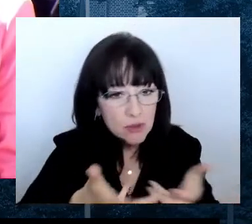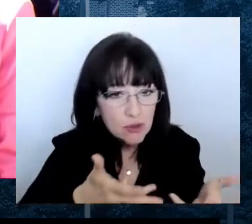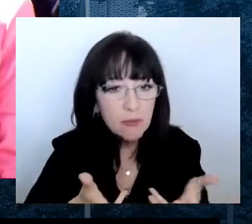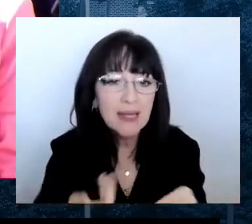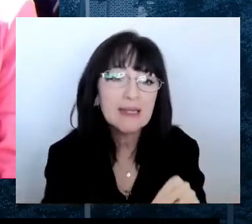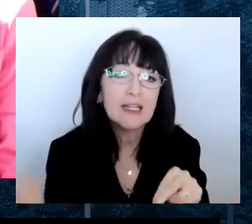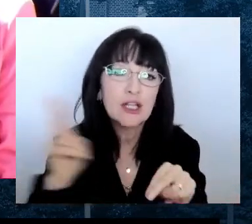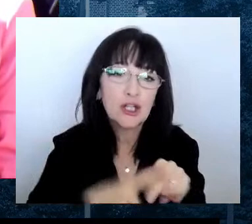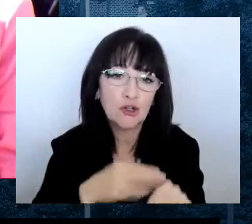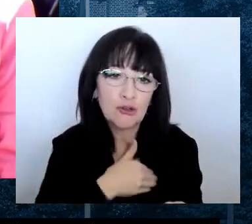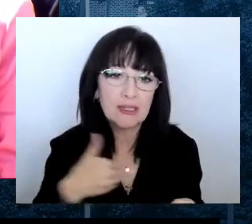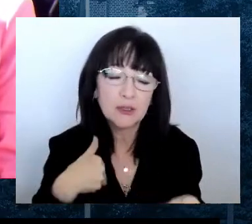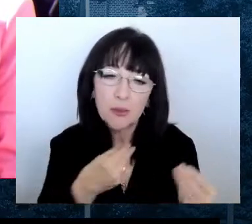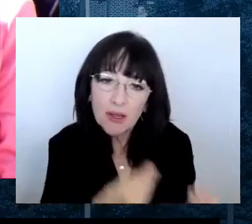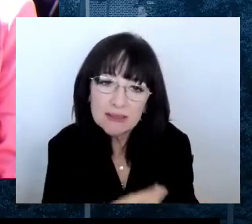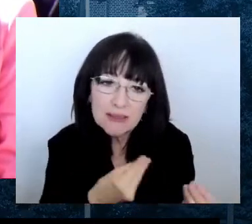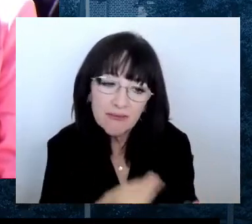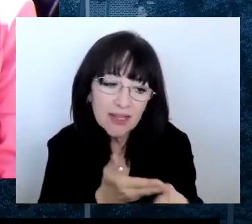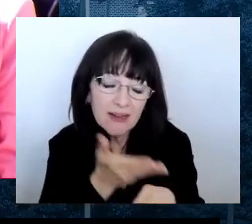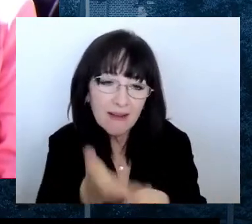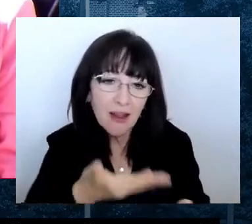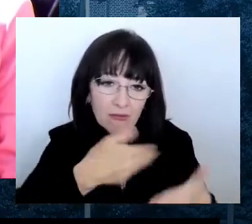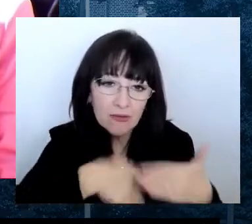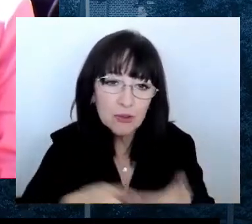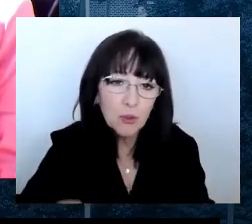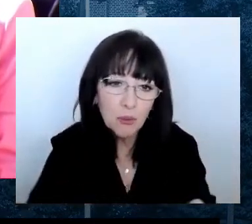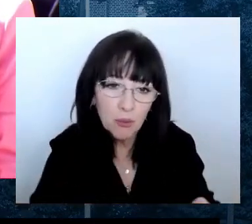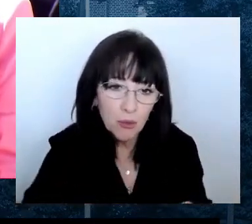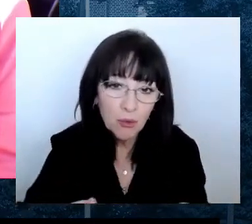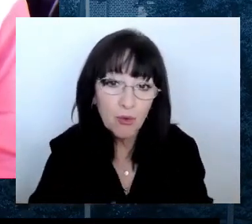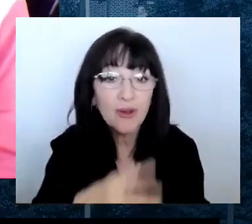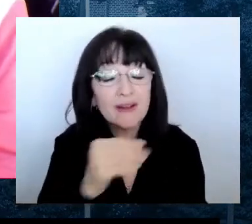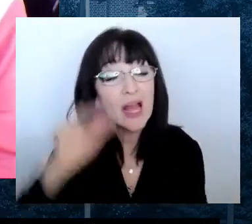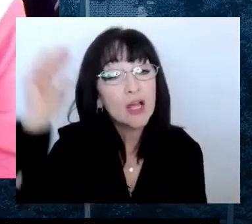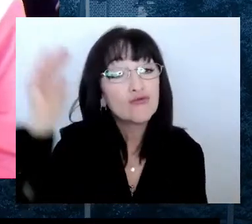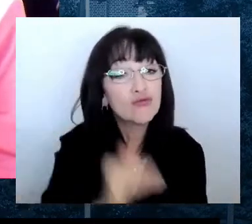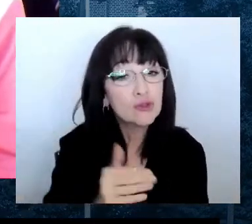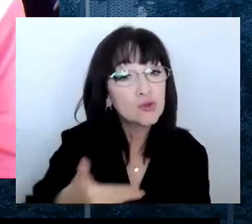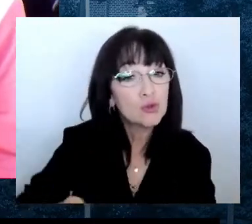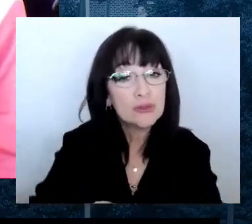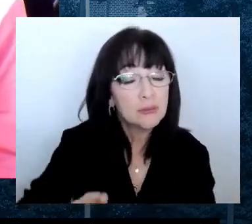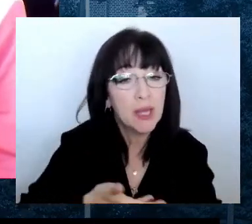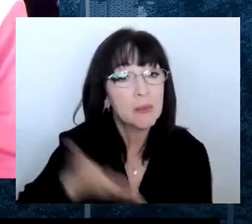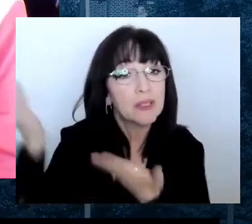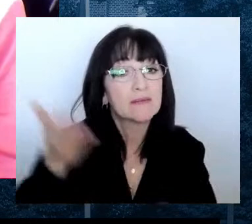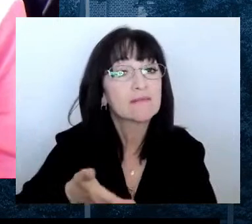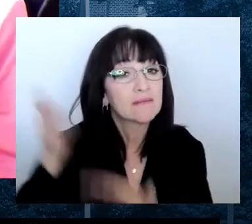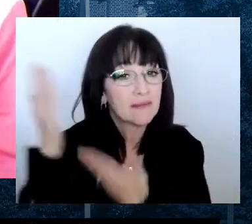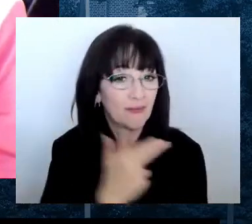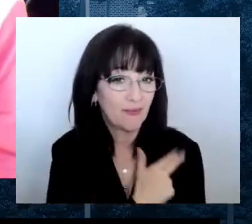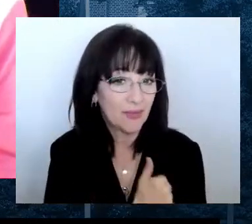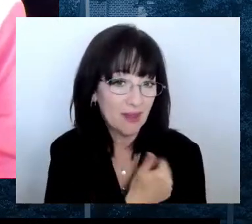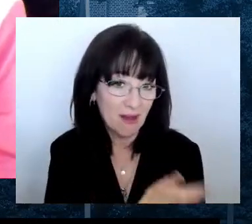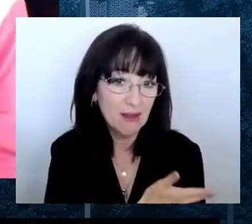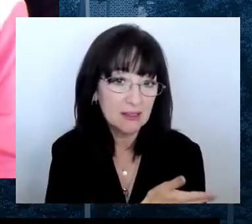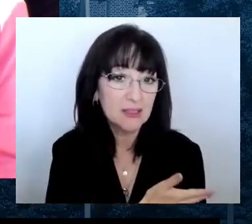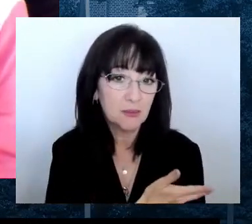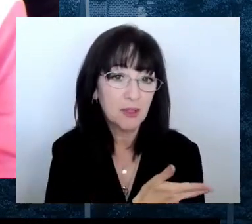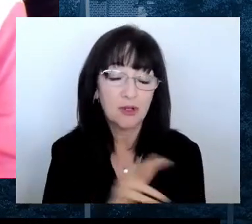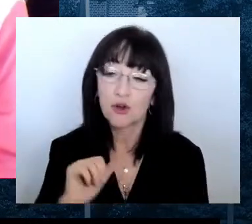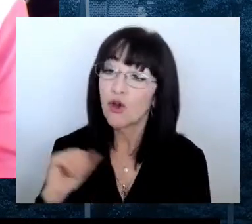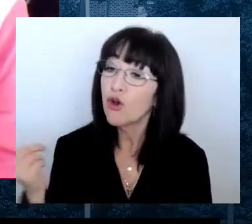breastfeeding post-birth, and frankly reduces infant hospitalizations. None of us want to see Delaware infants